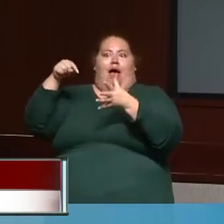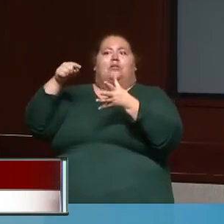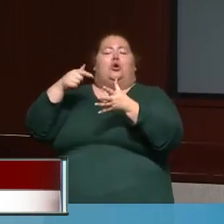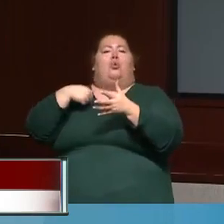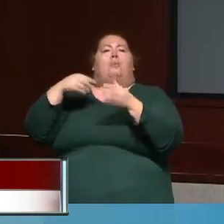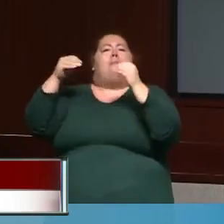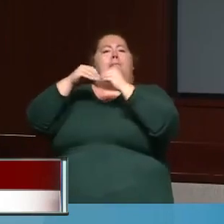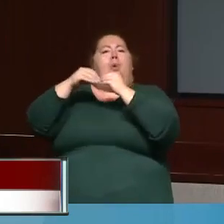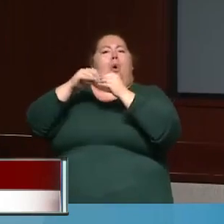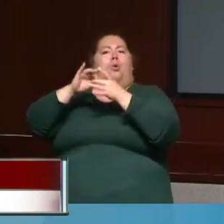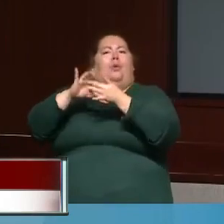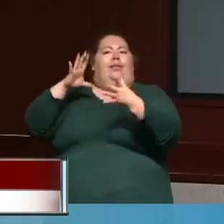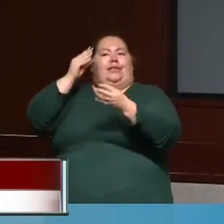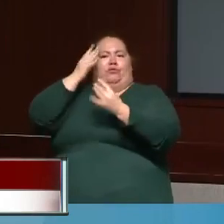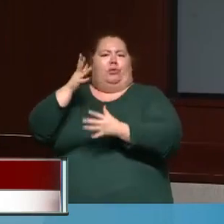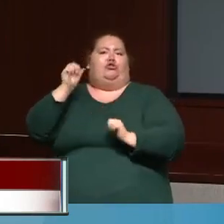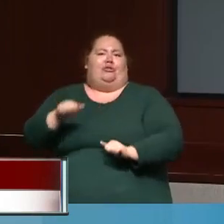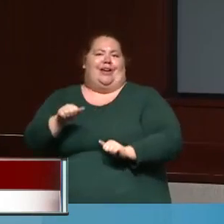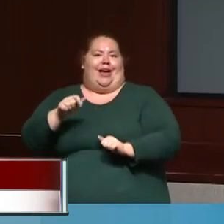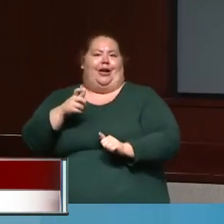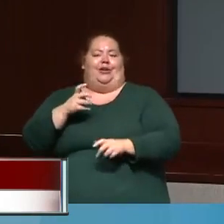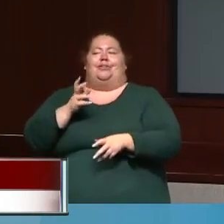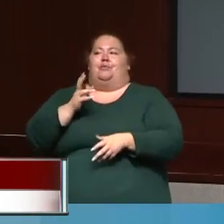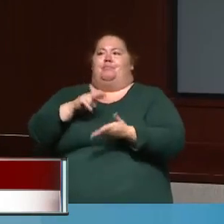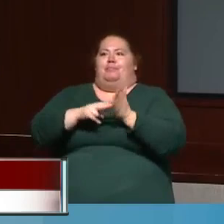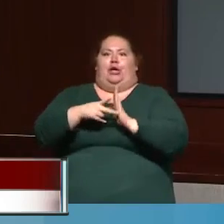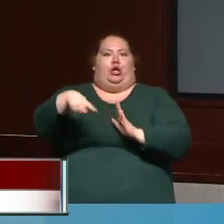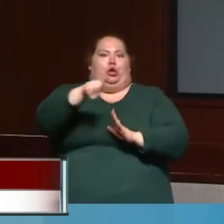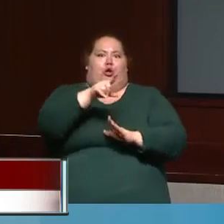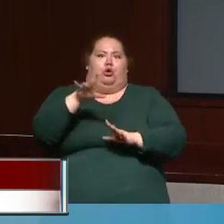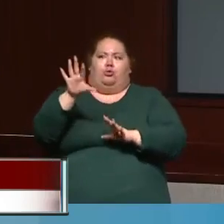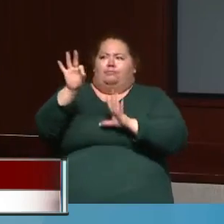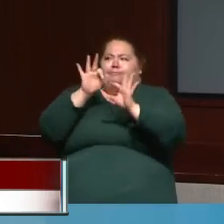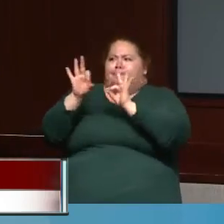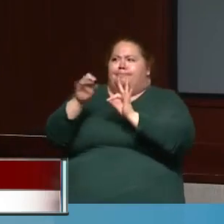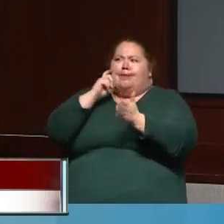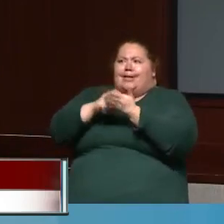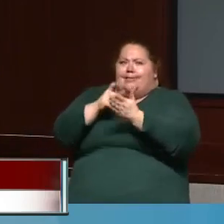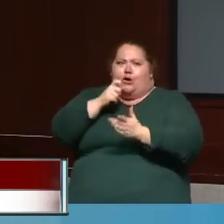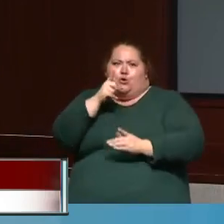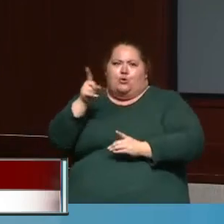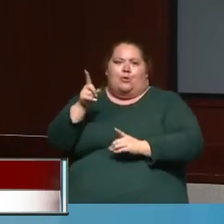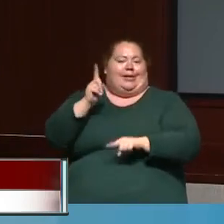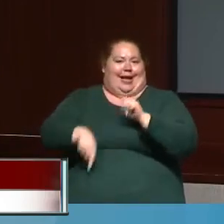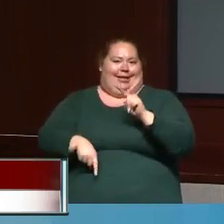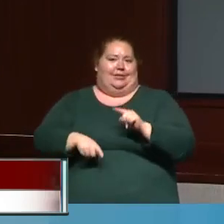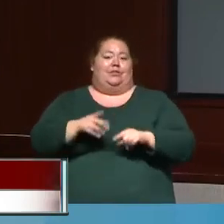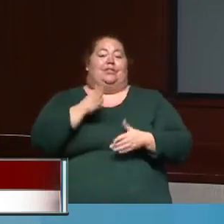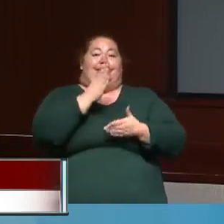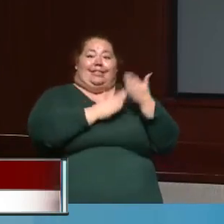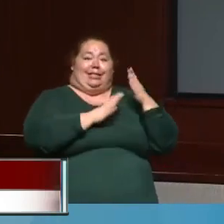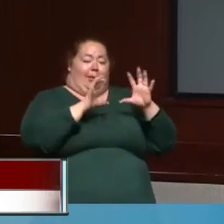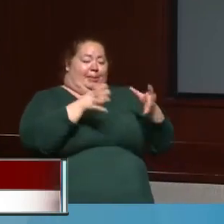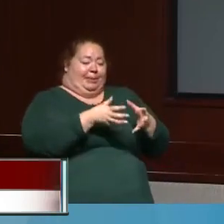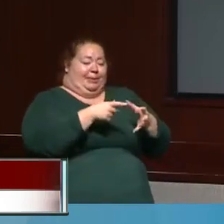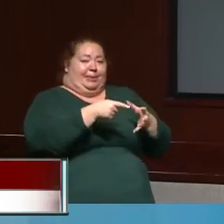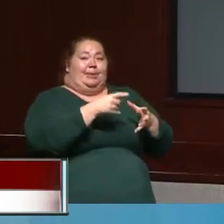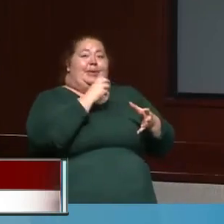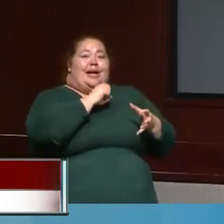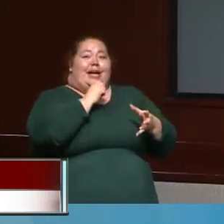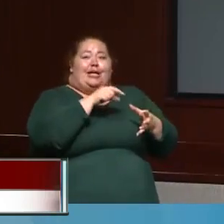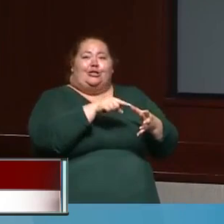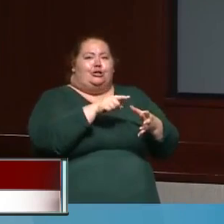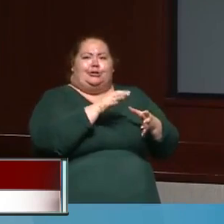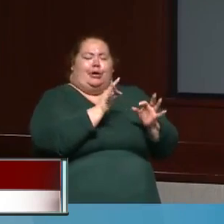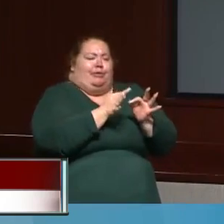have someone who is in a very small category where there may only be, a couple of thousand people in it, and